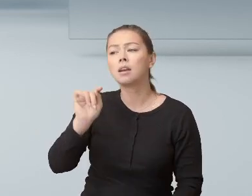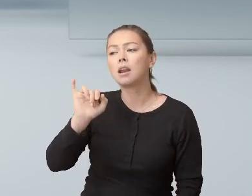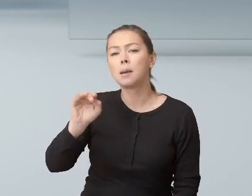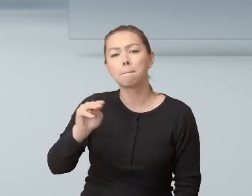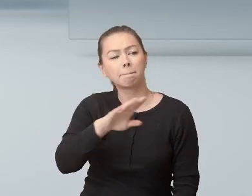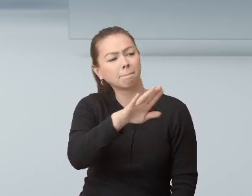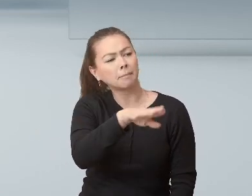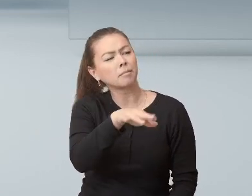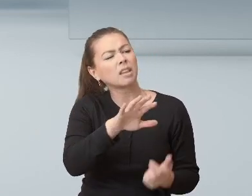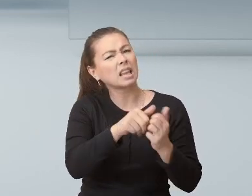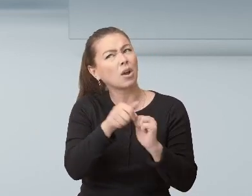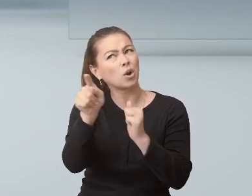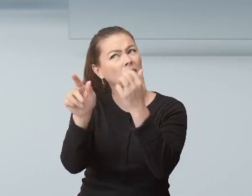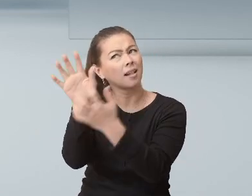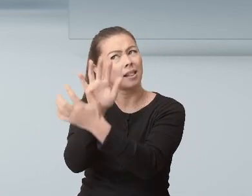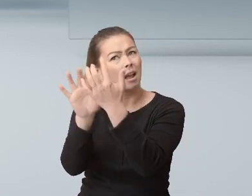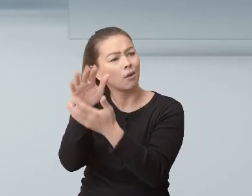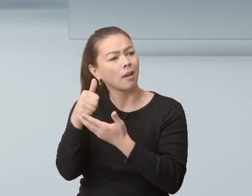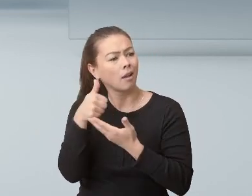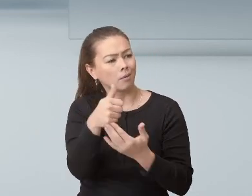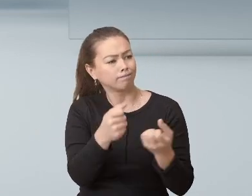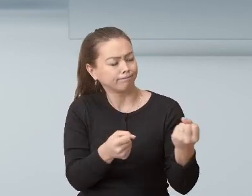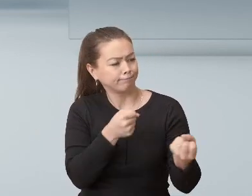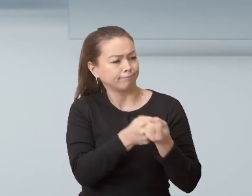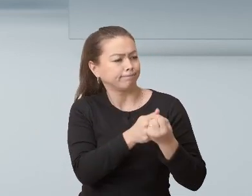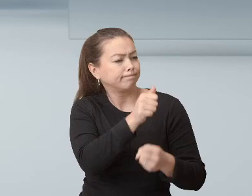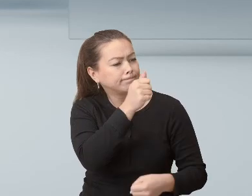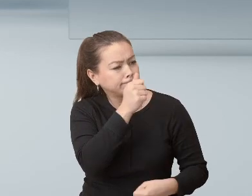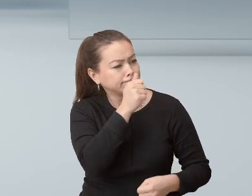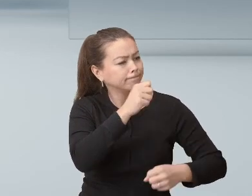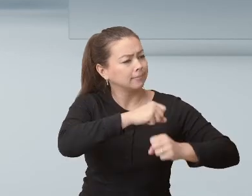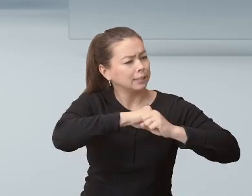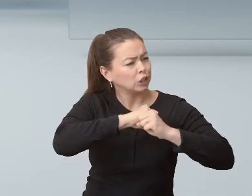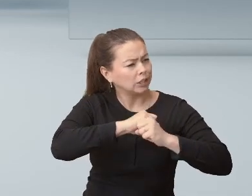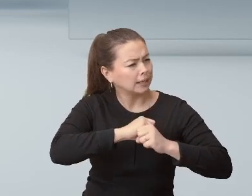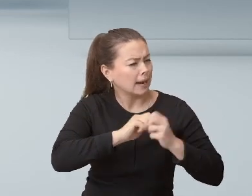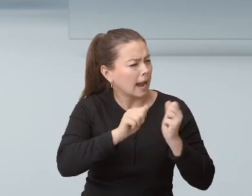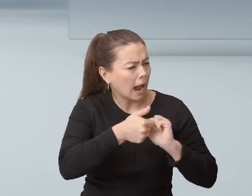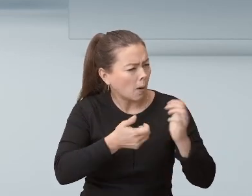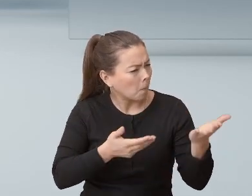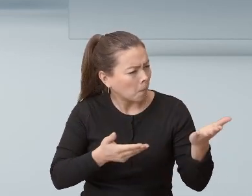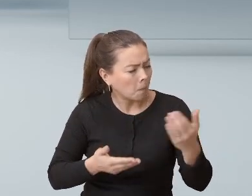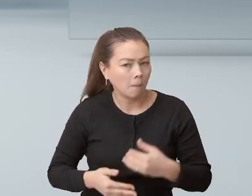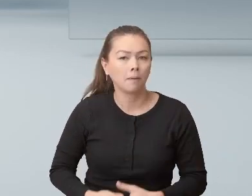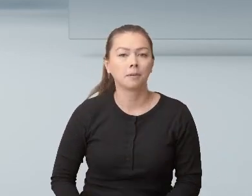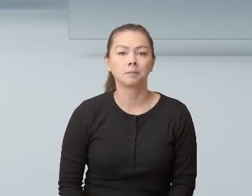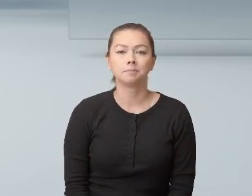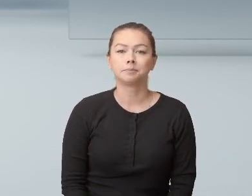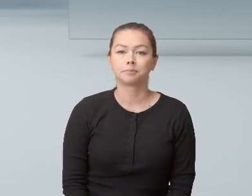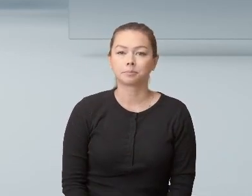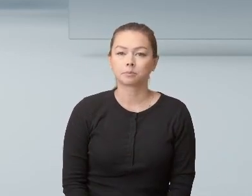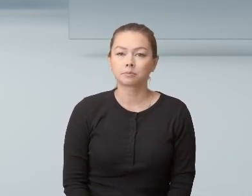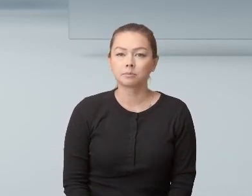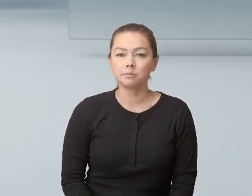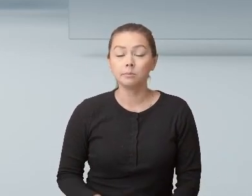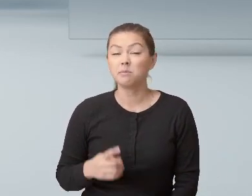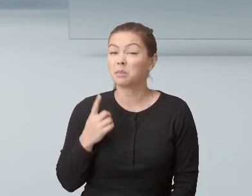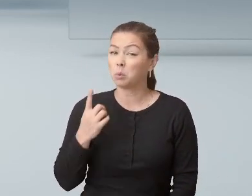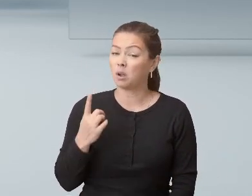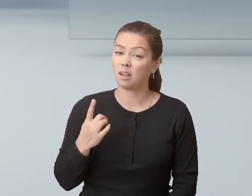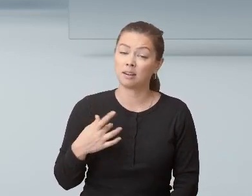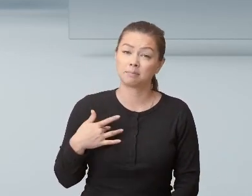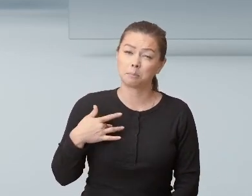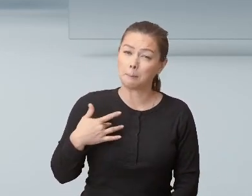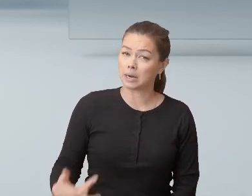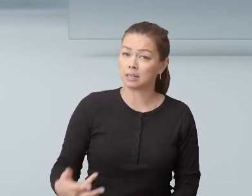and privacy and all that kind of stuff? How does that make a difference going to Microsoft Cloud? One of the misconceptions